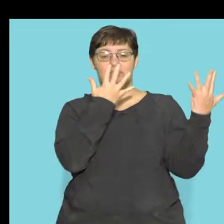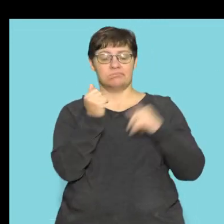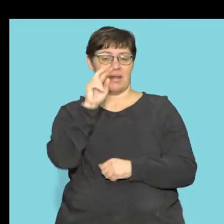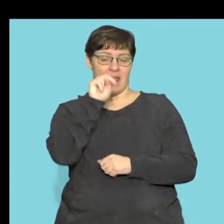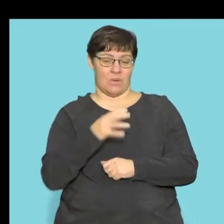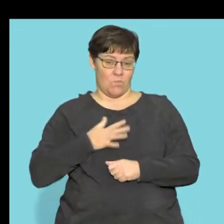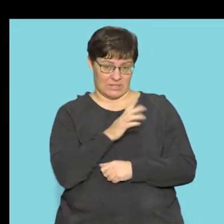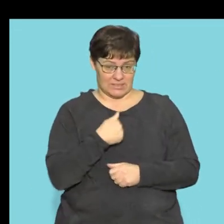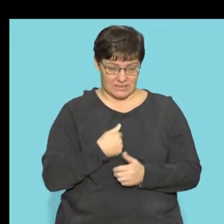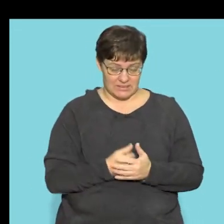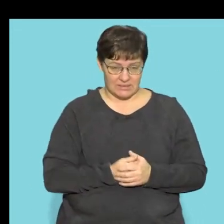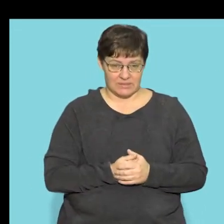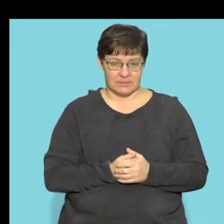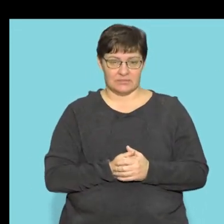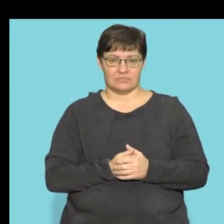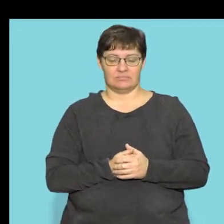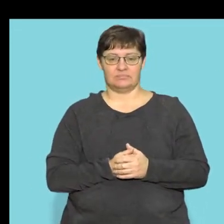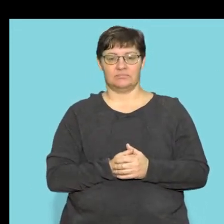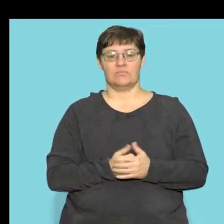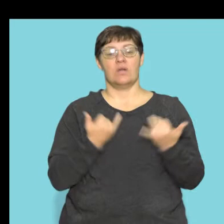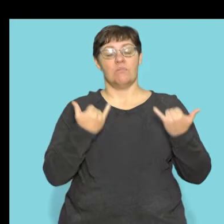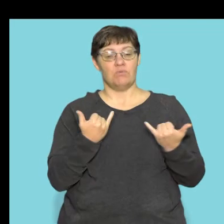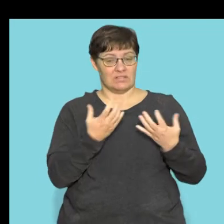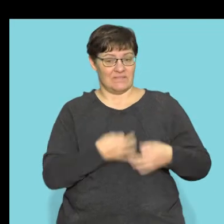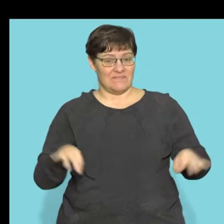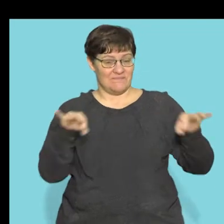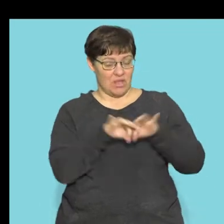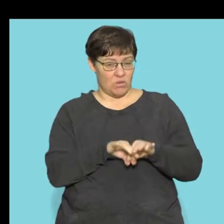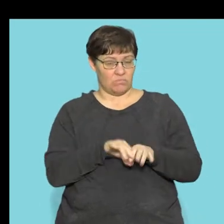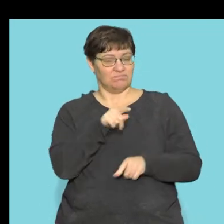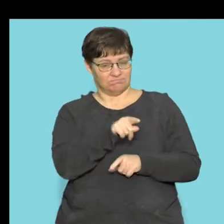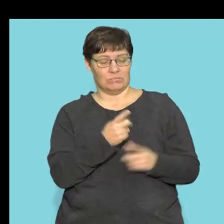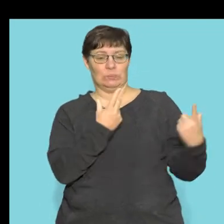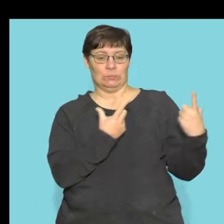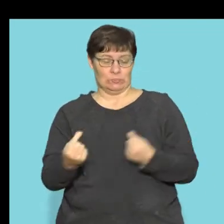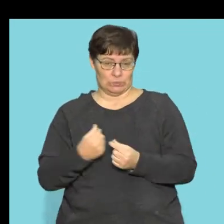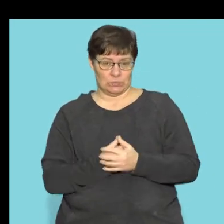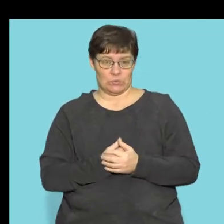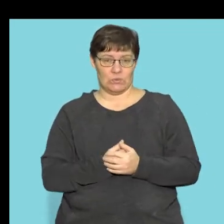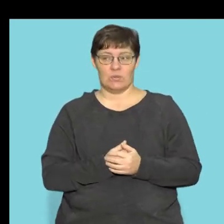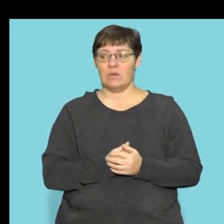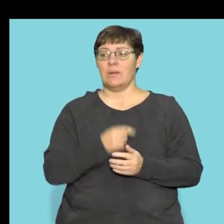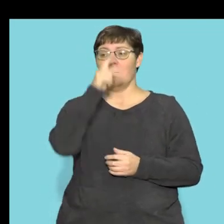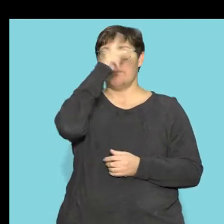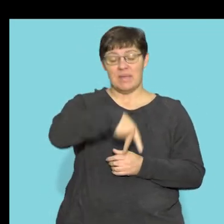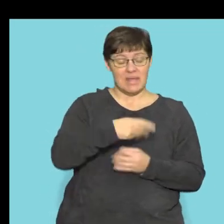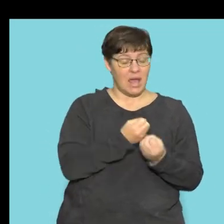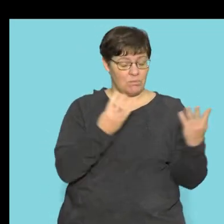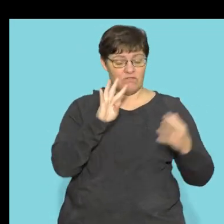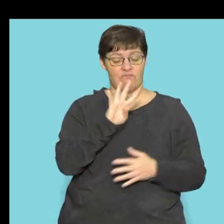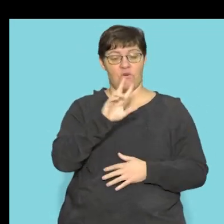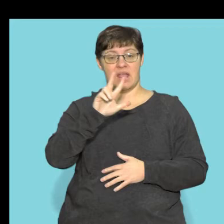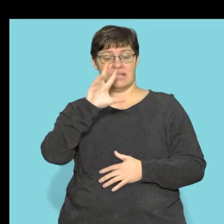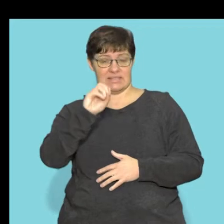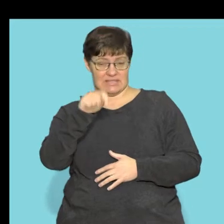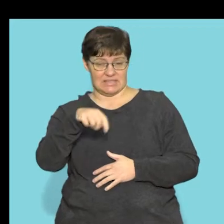right? Now, we're going to use the present value formula to do this. P, is